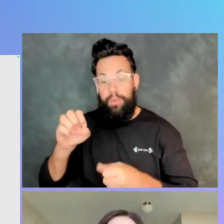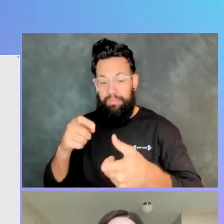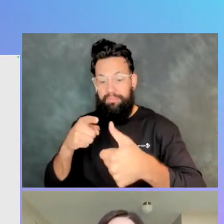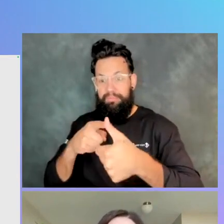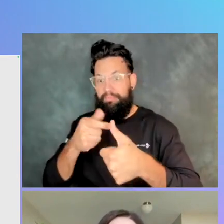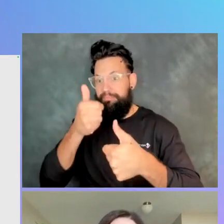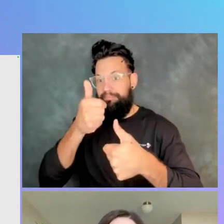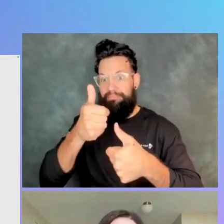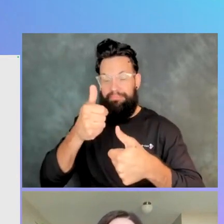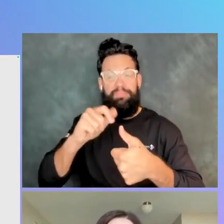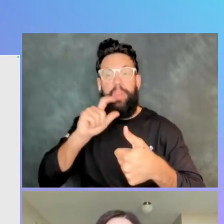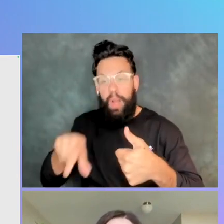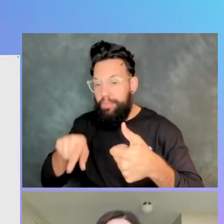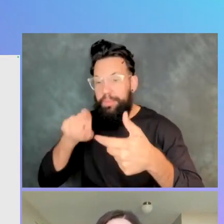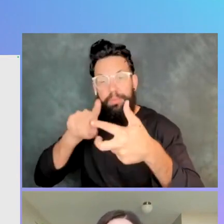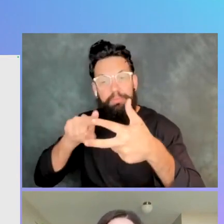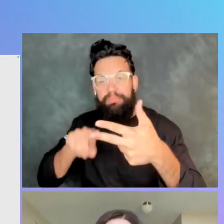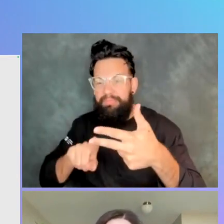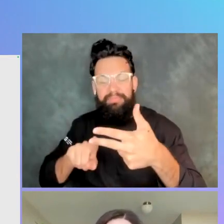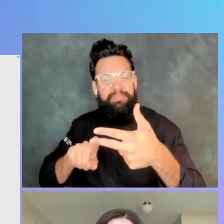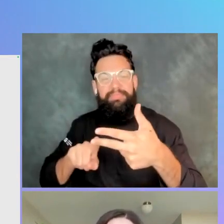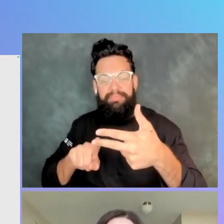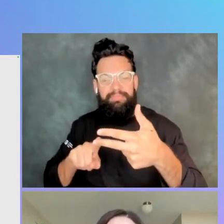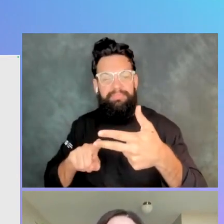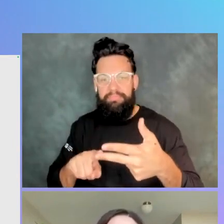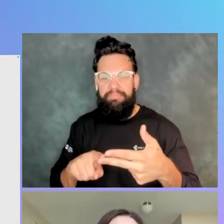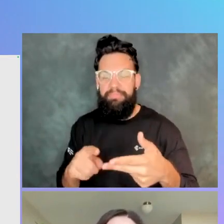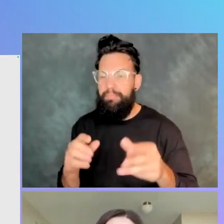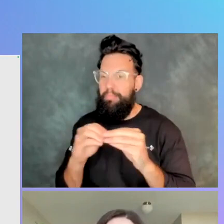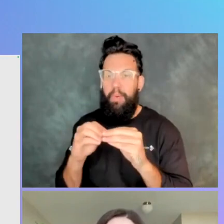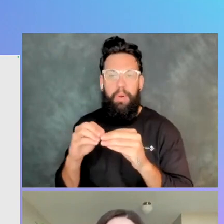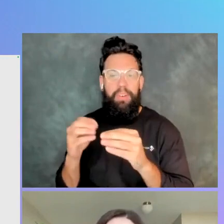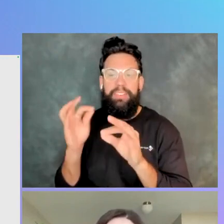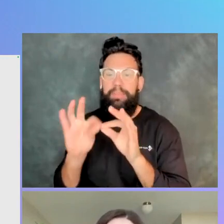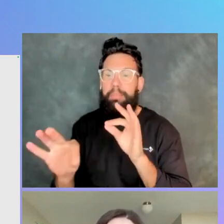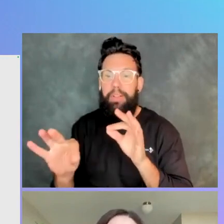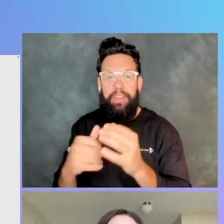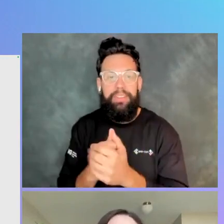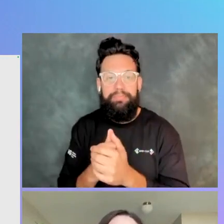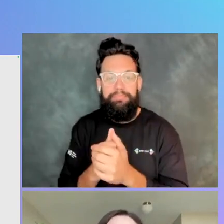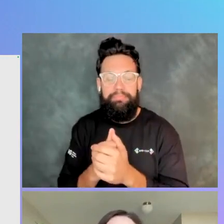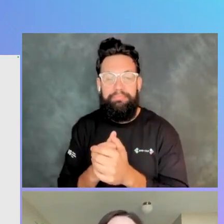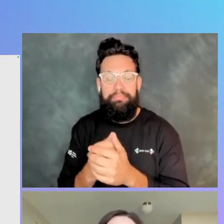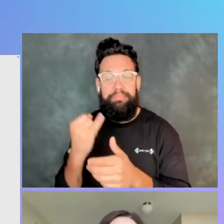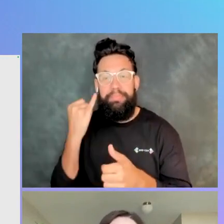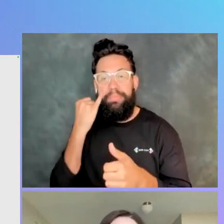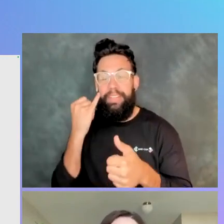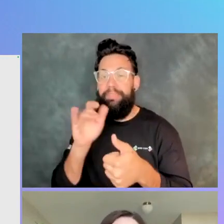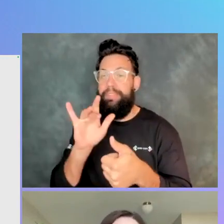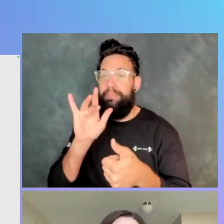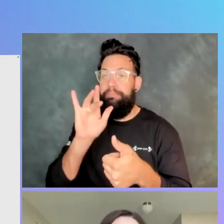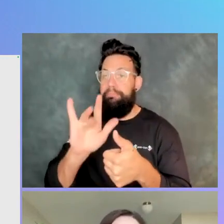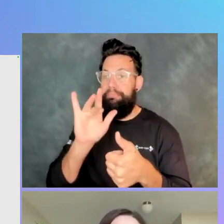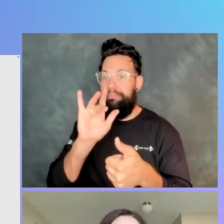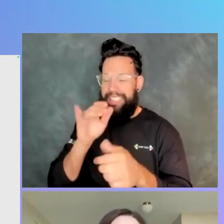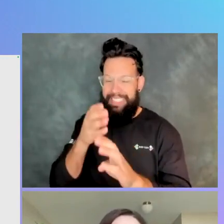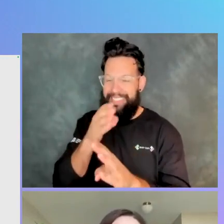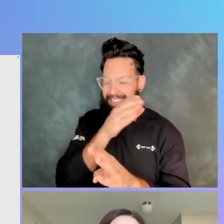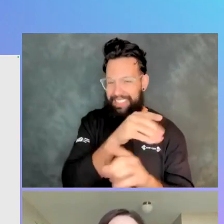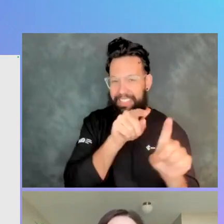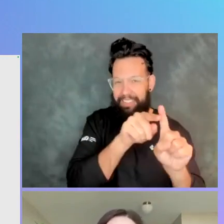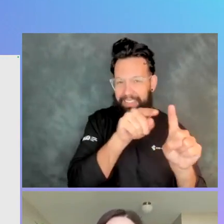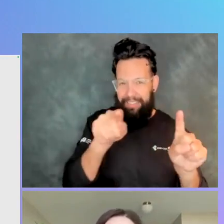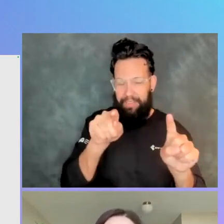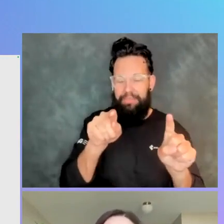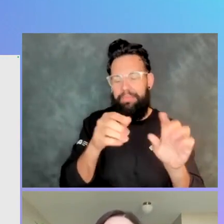all you need to do is connect your device to Xcode and you can start testing. You don't have to install a certificate, and you don't need to register that device with the Apple